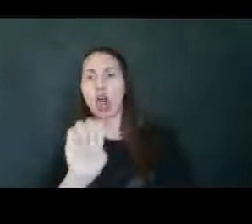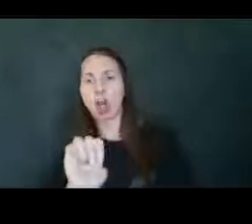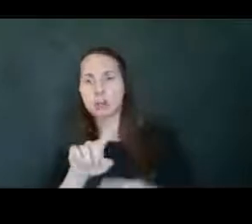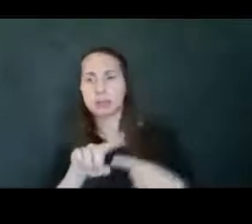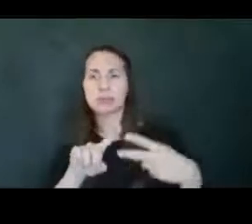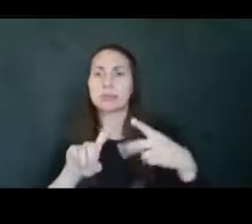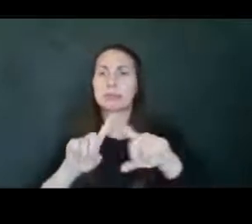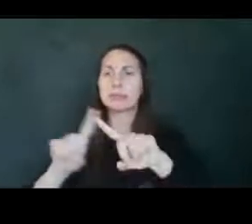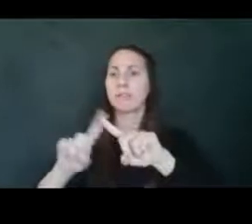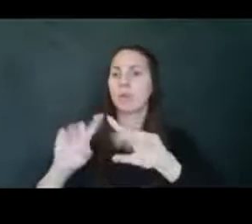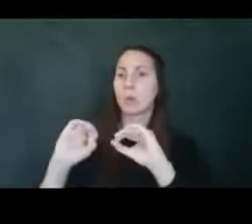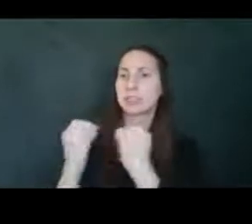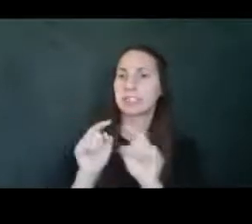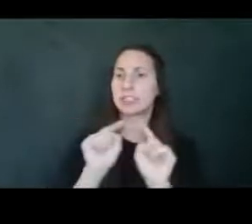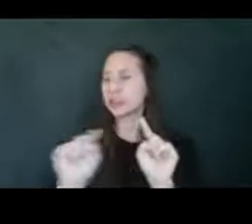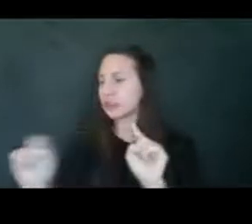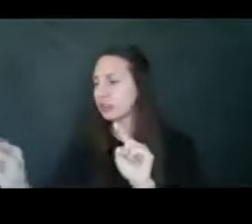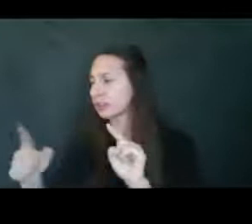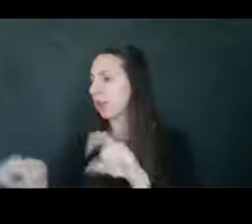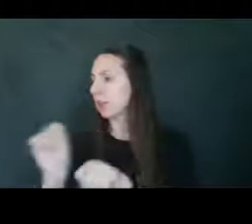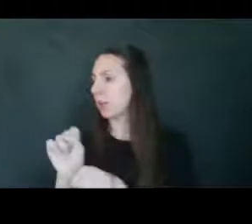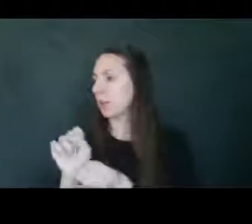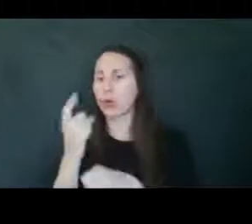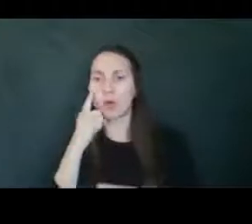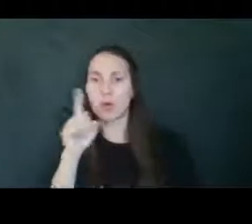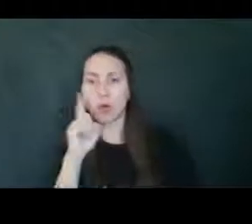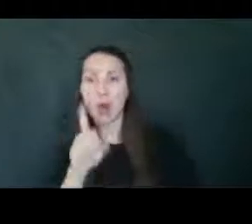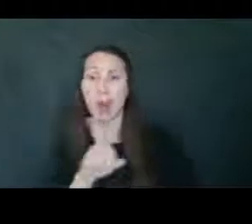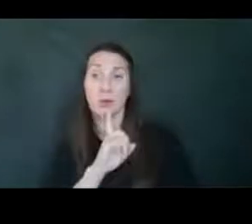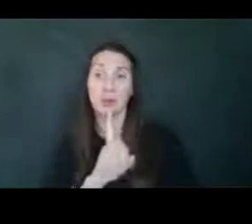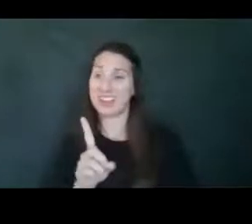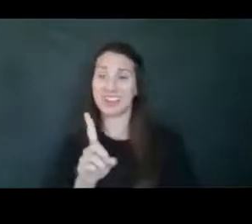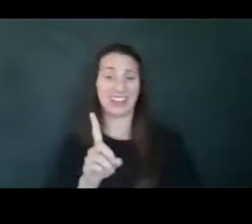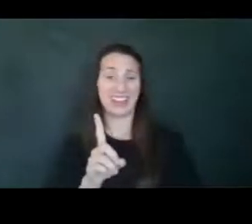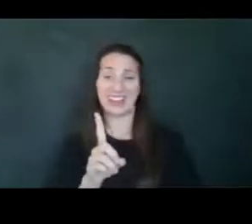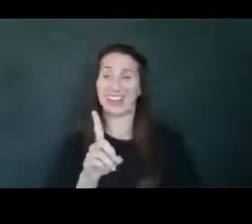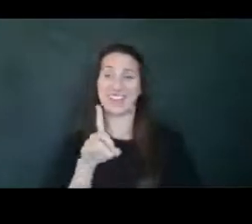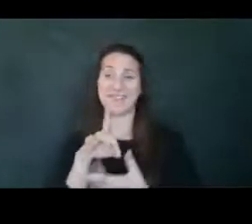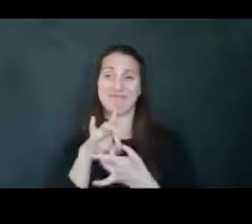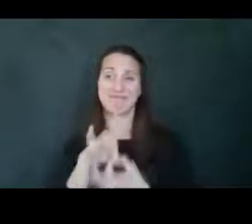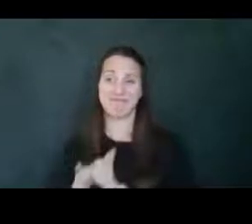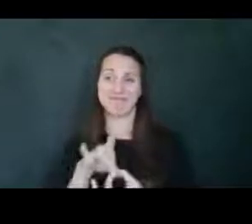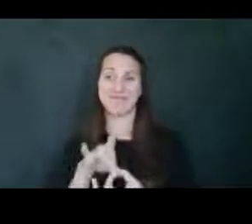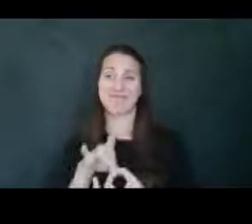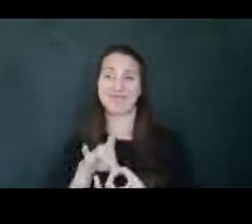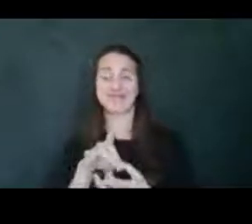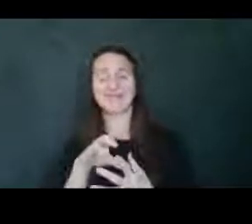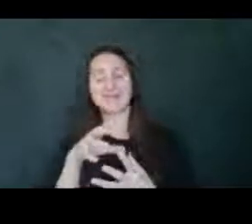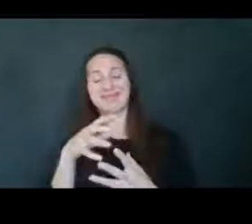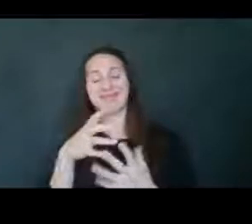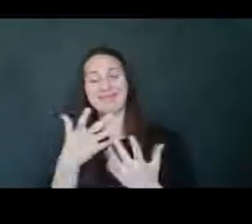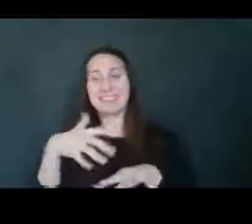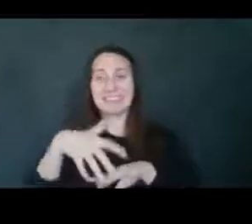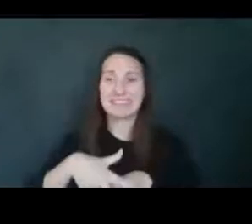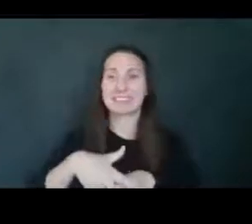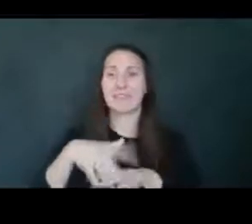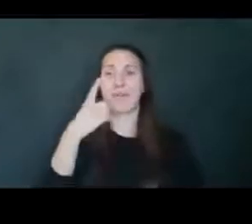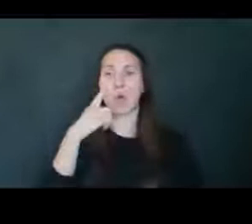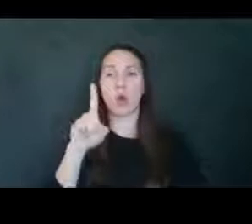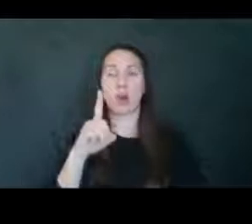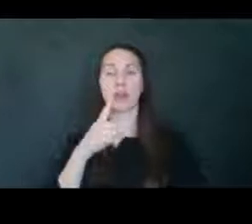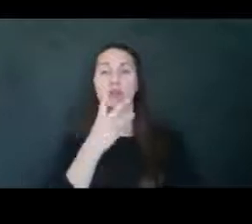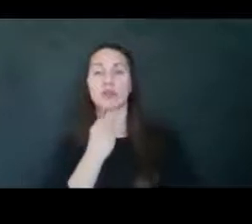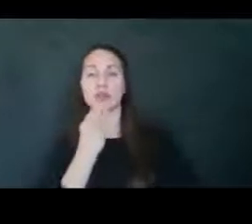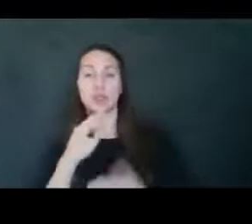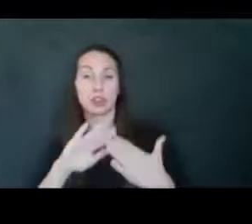for, and ultimately the fabric of the Jewish and greater community. Throughout the series, we have heard from some of the